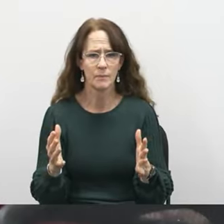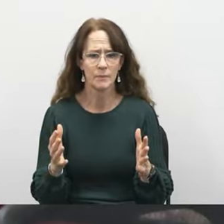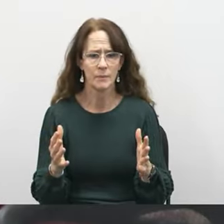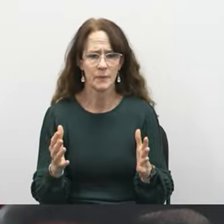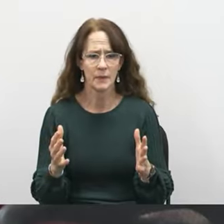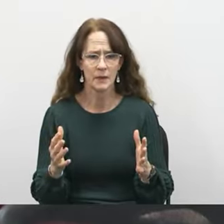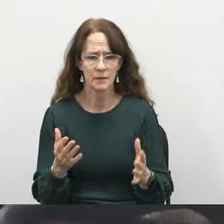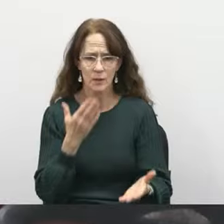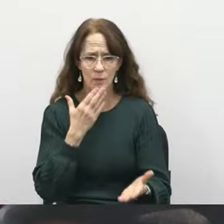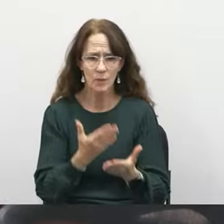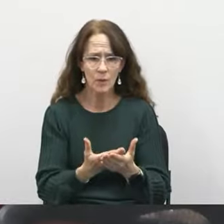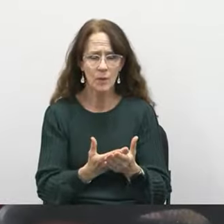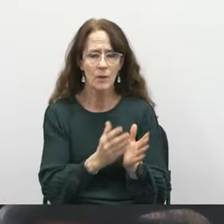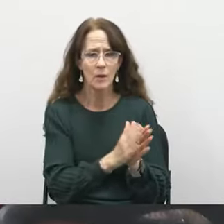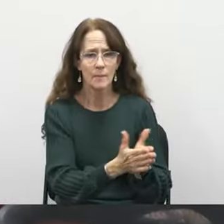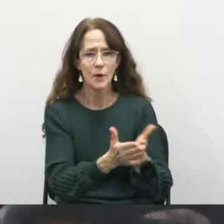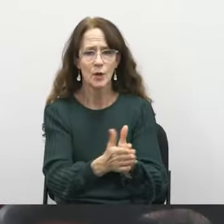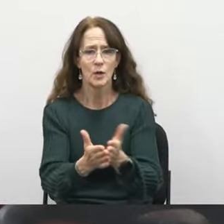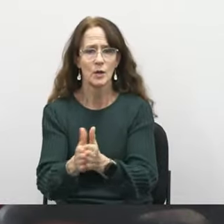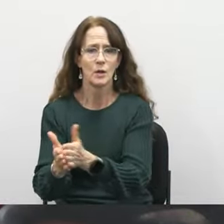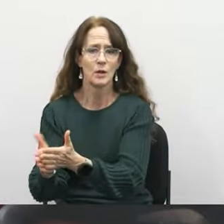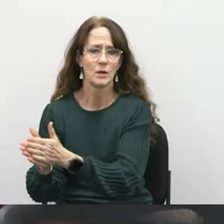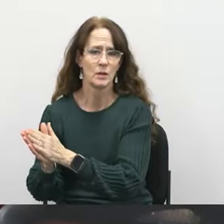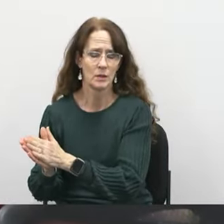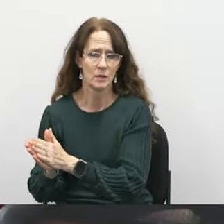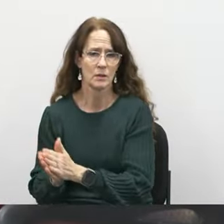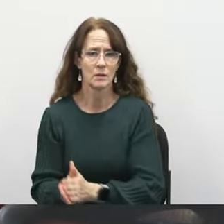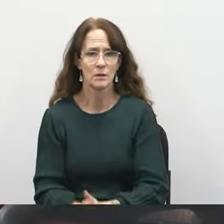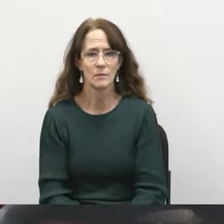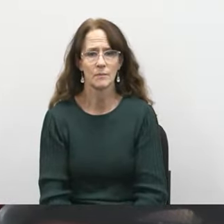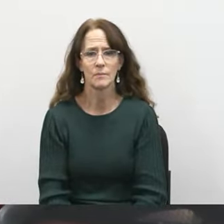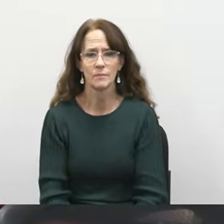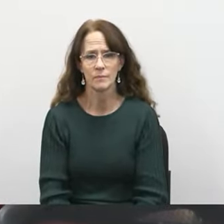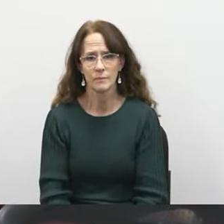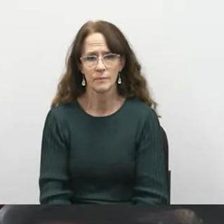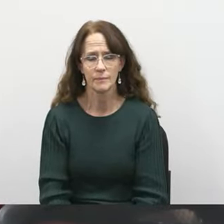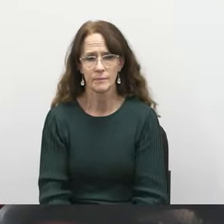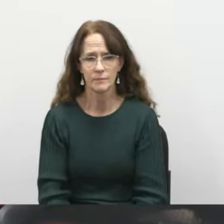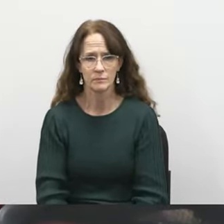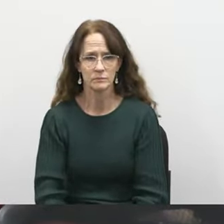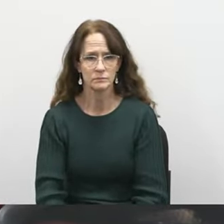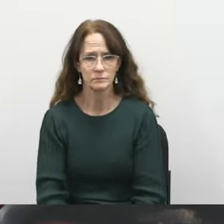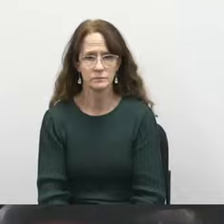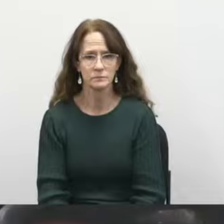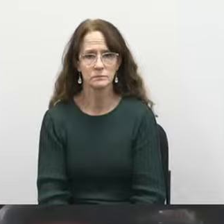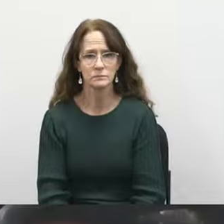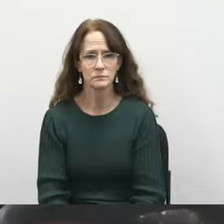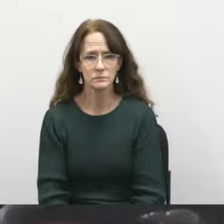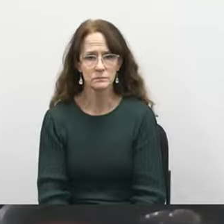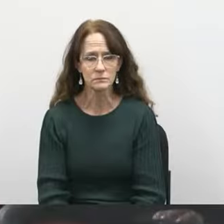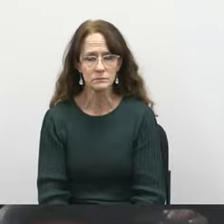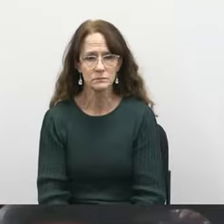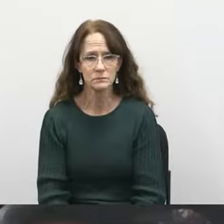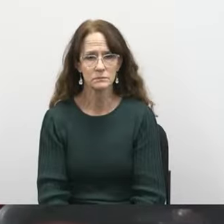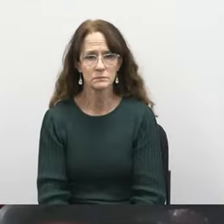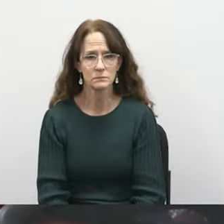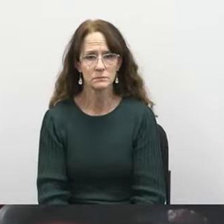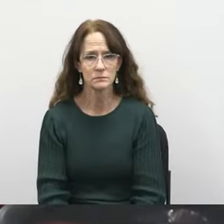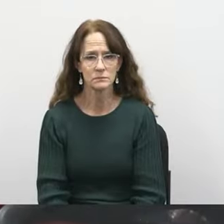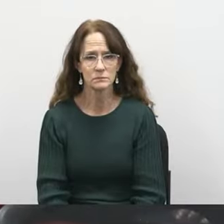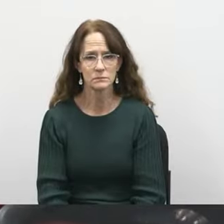books. Del cual nosotros podemos decidir qué libro tomar sanamente